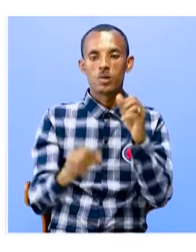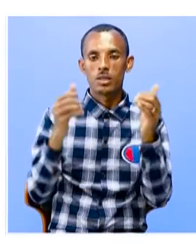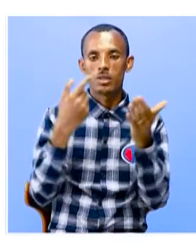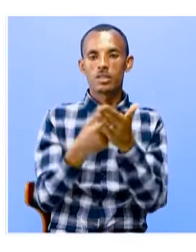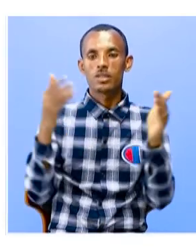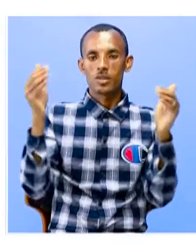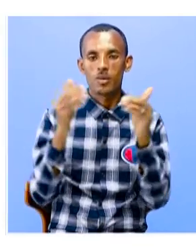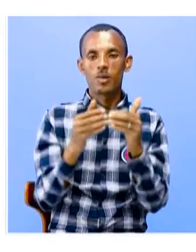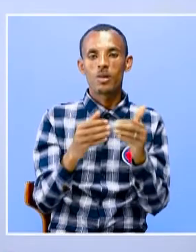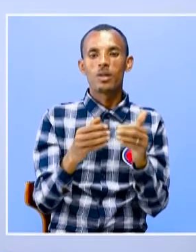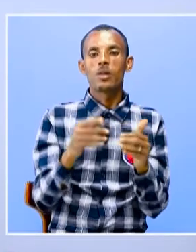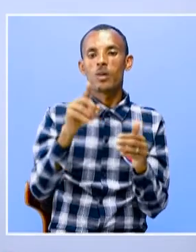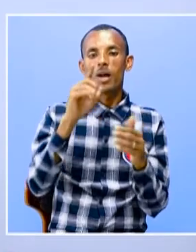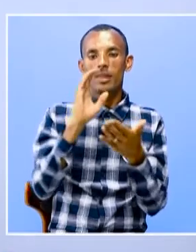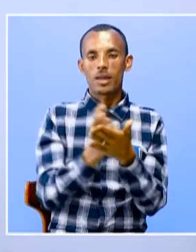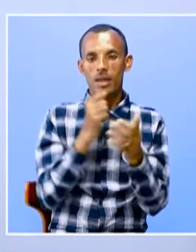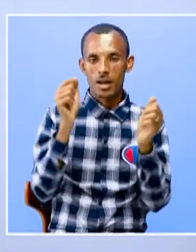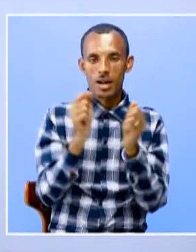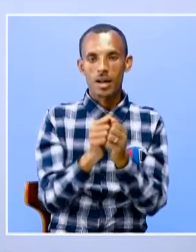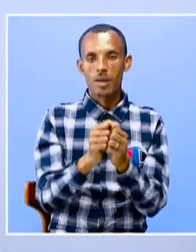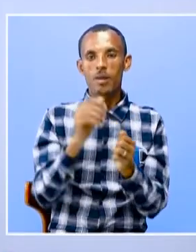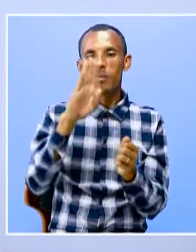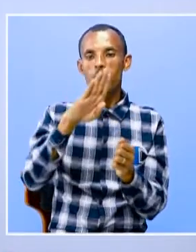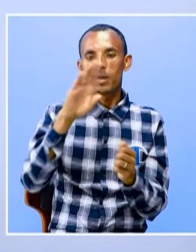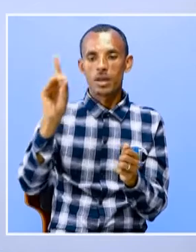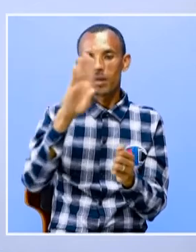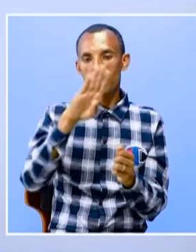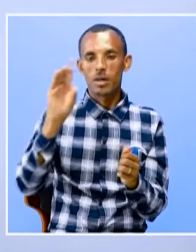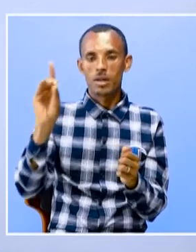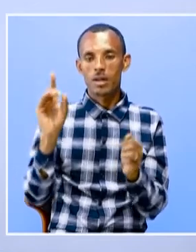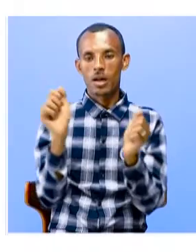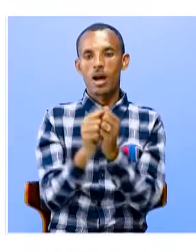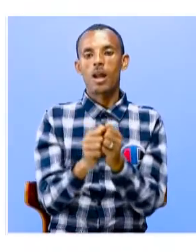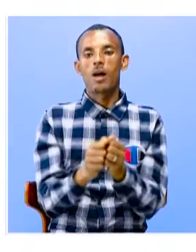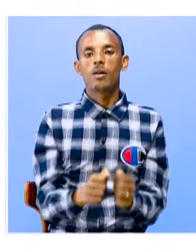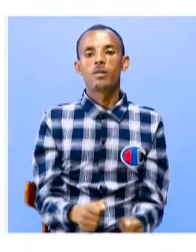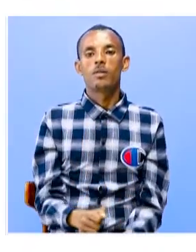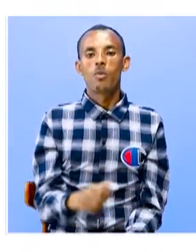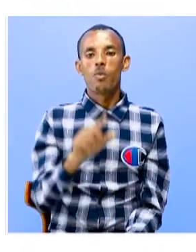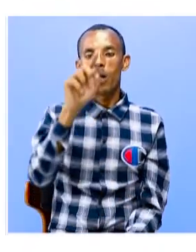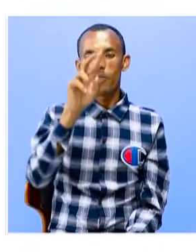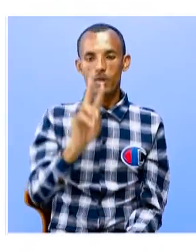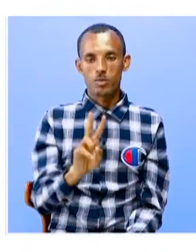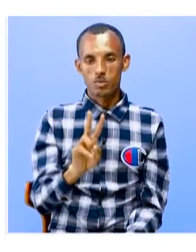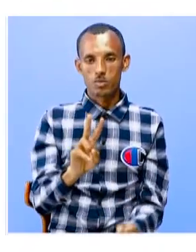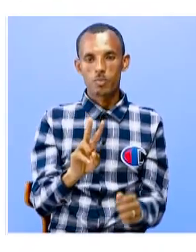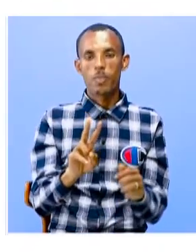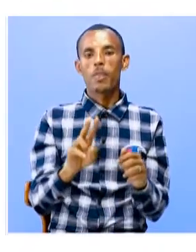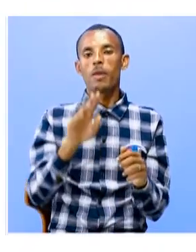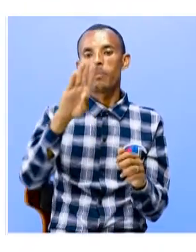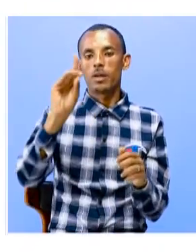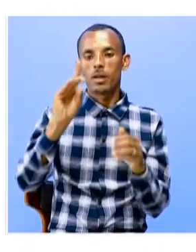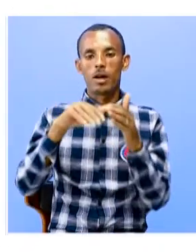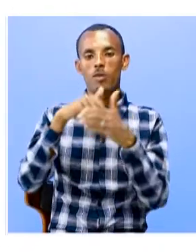to this. You can take the common. BD half is common. So take half in the BD